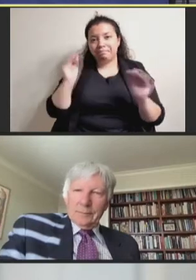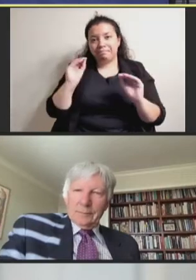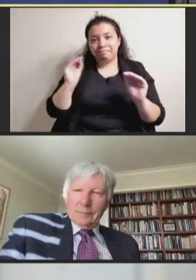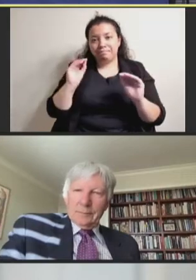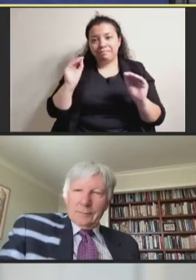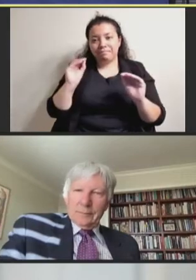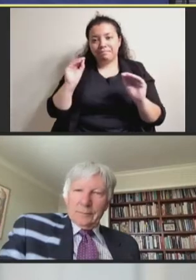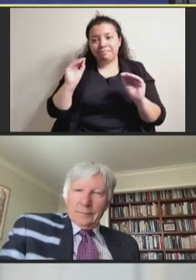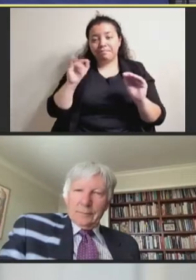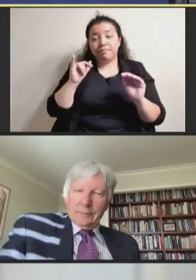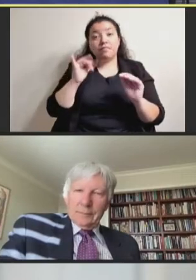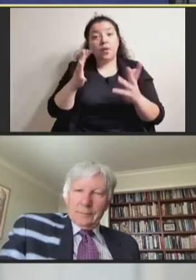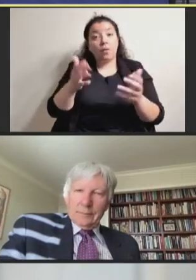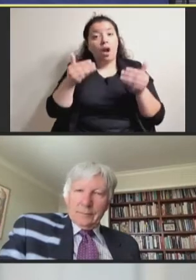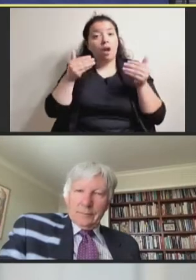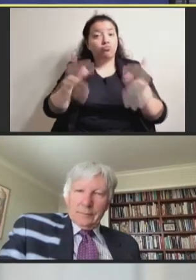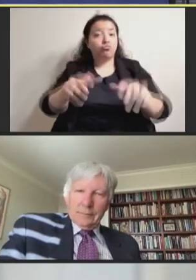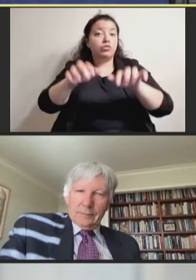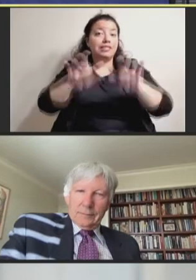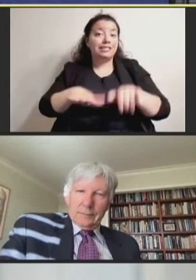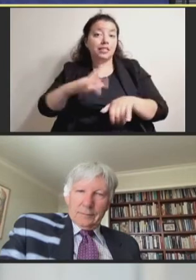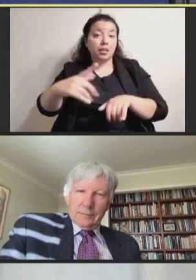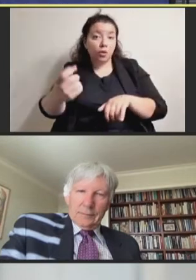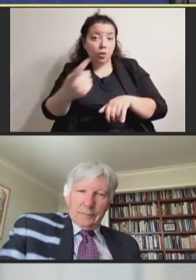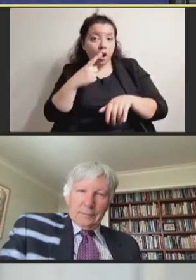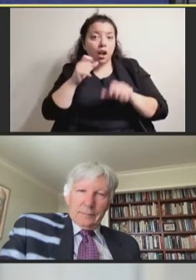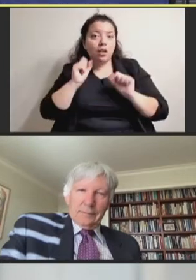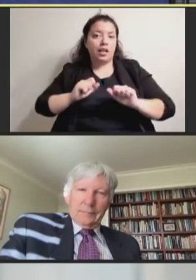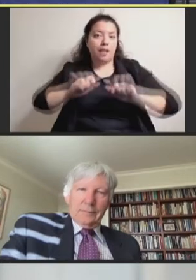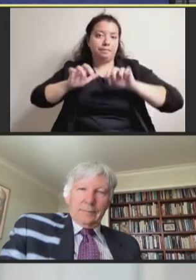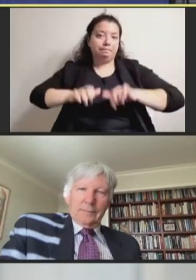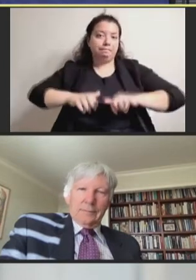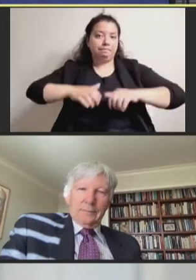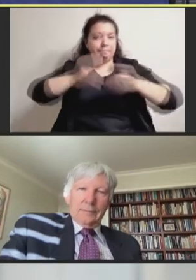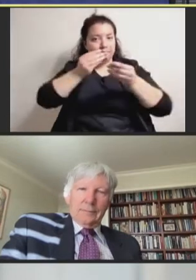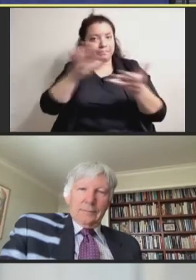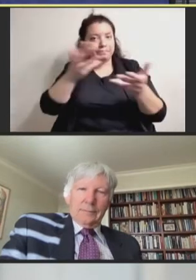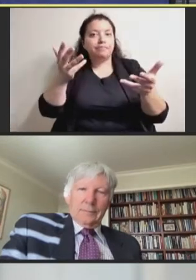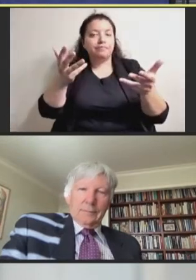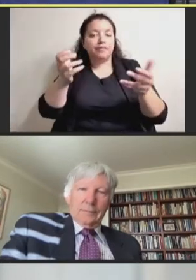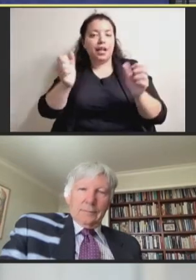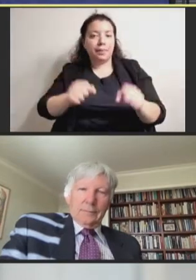If you would like to type your question in chat, we can communicate that to the room here.